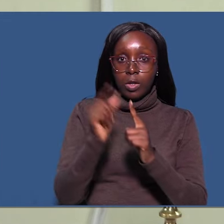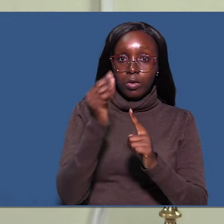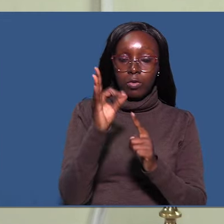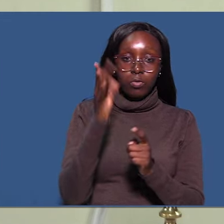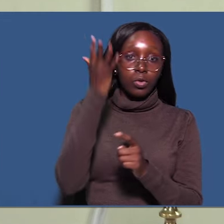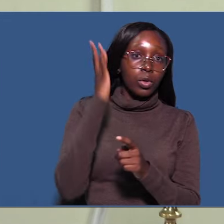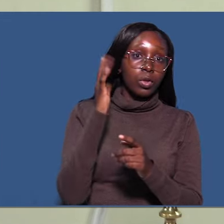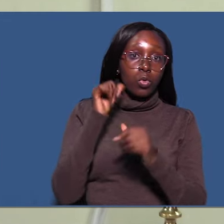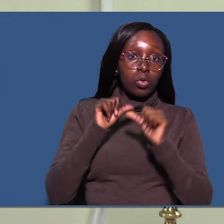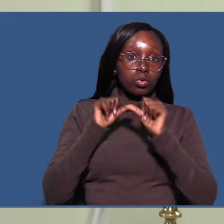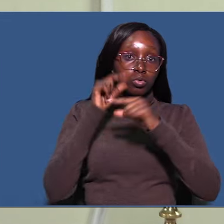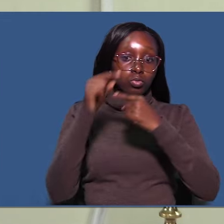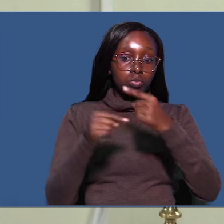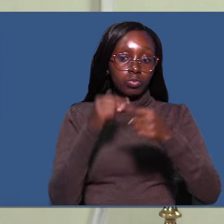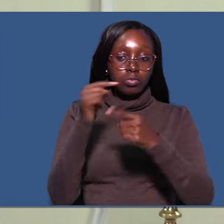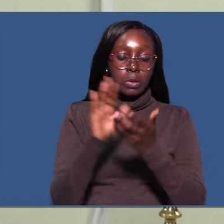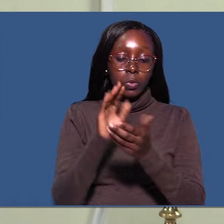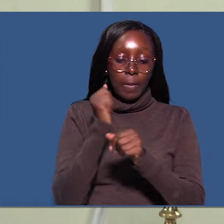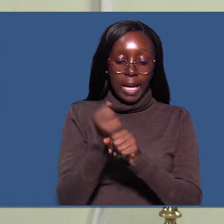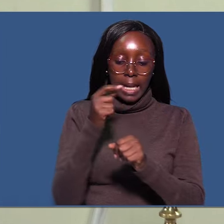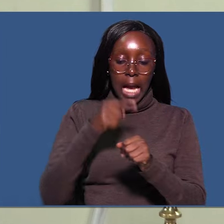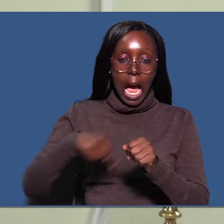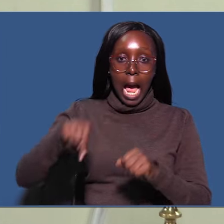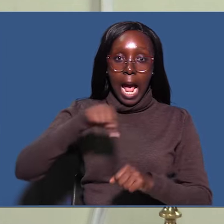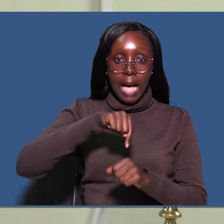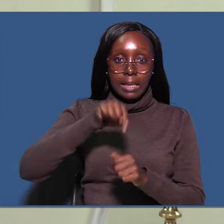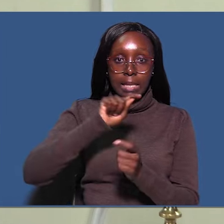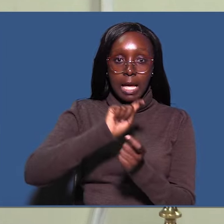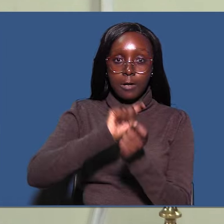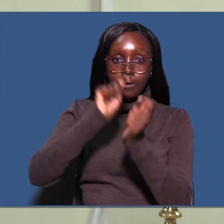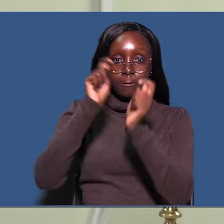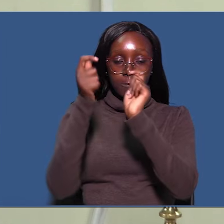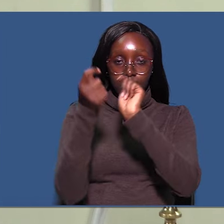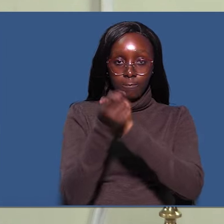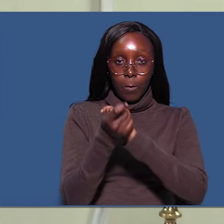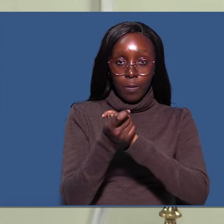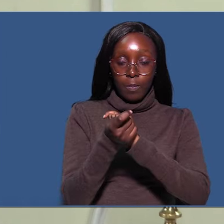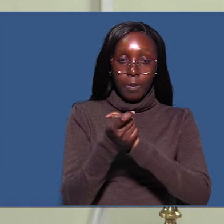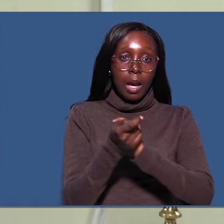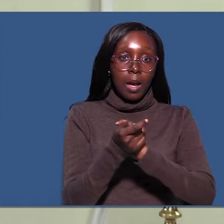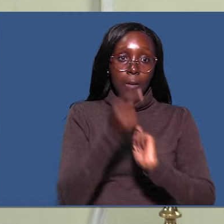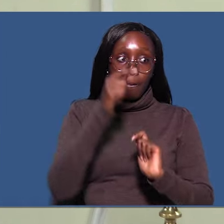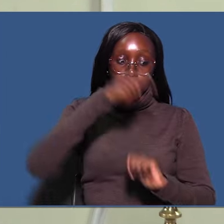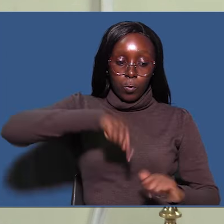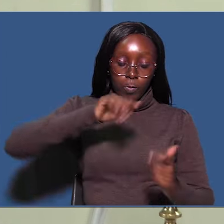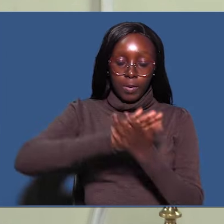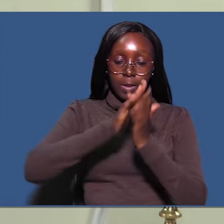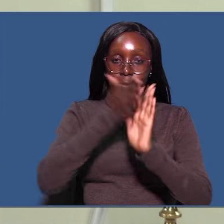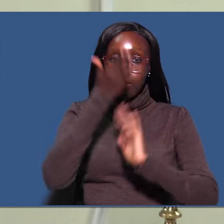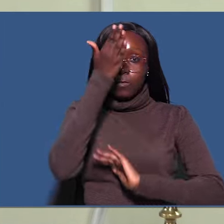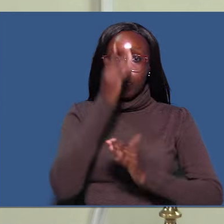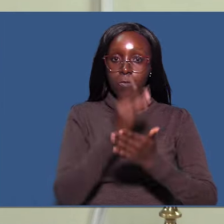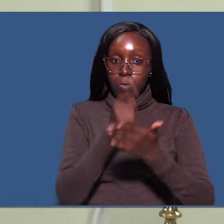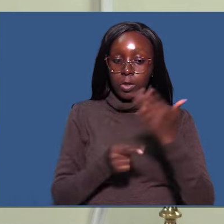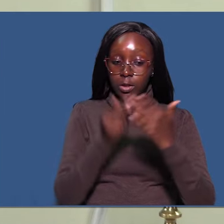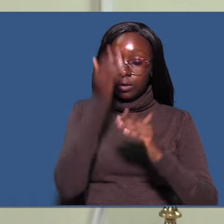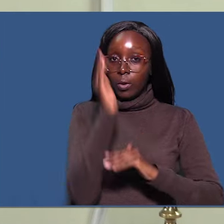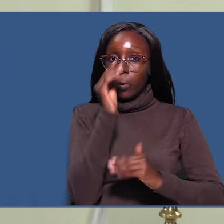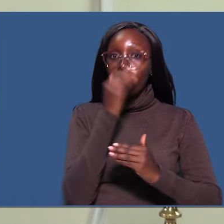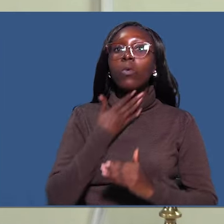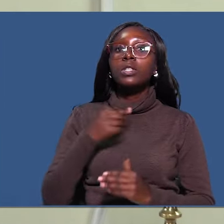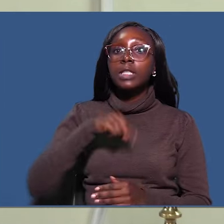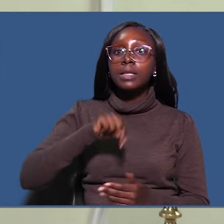to make us sharper and transform us to what the Lord desires us to be. We've been looking at the